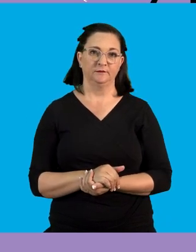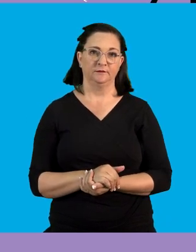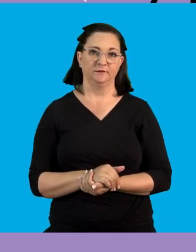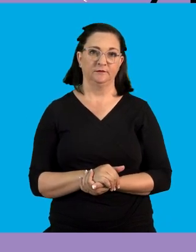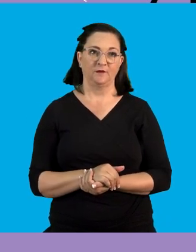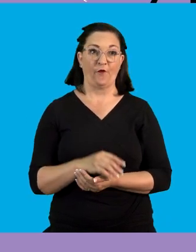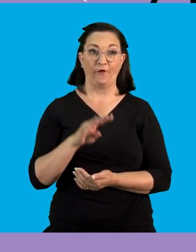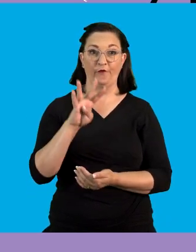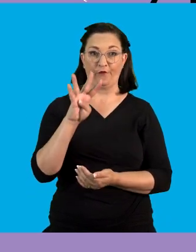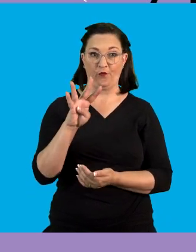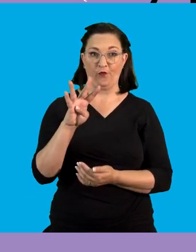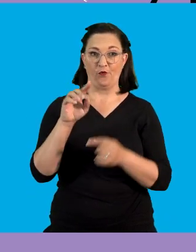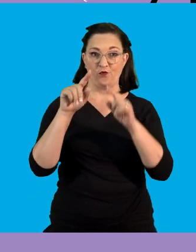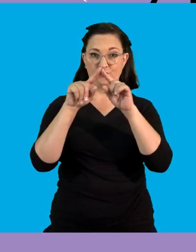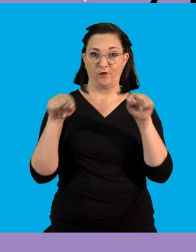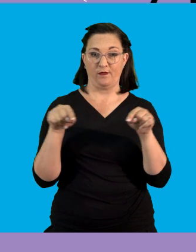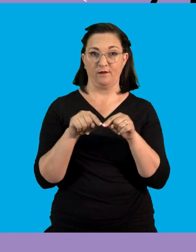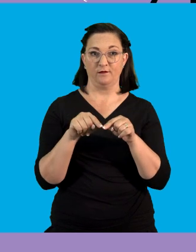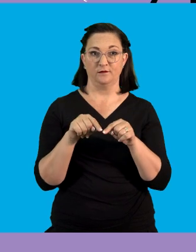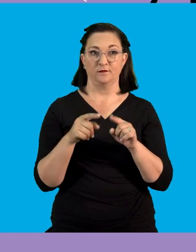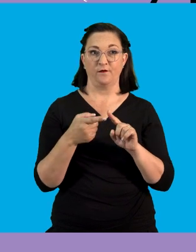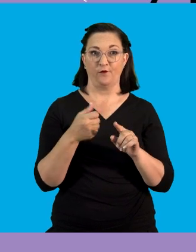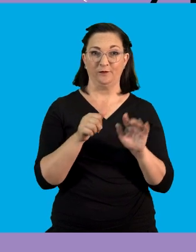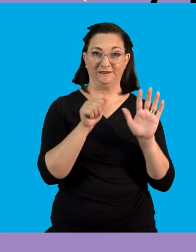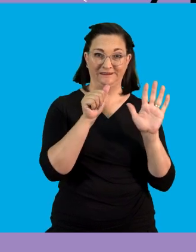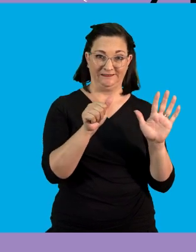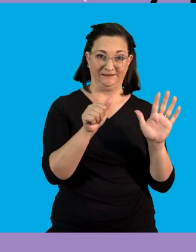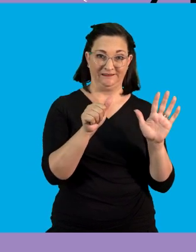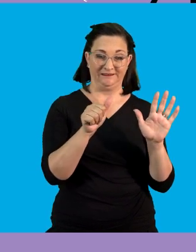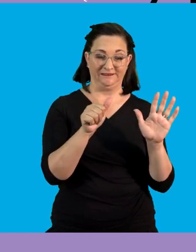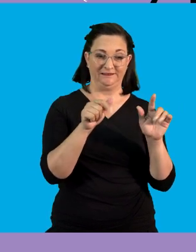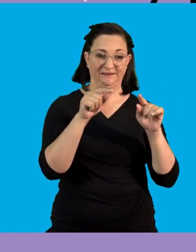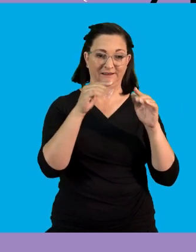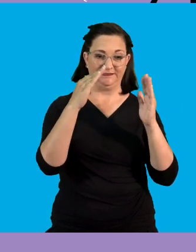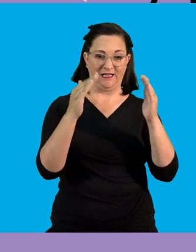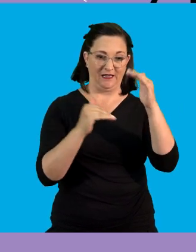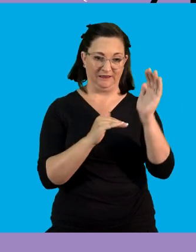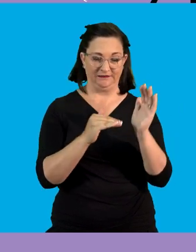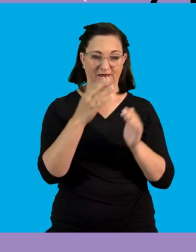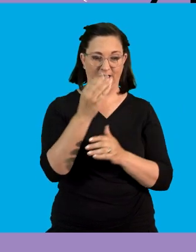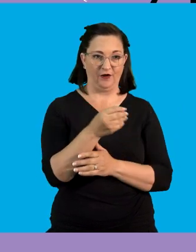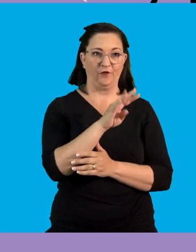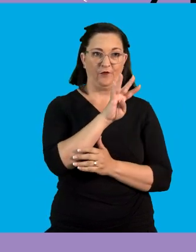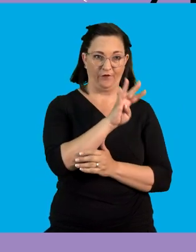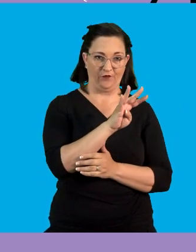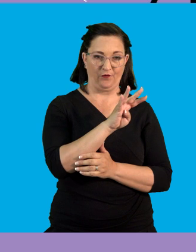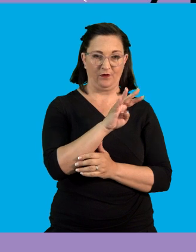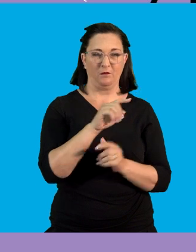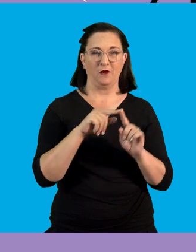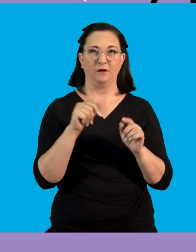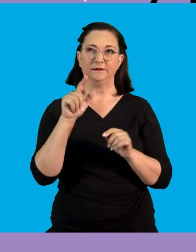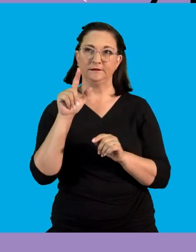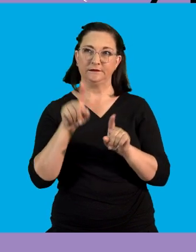and have 180 and 180. So we have 4 triangles. So out of 6